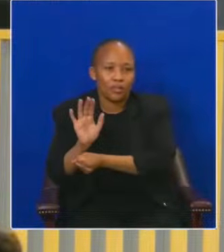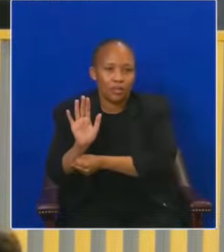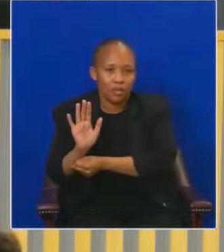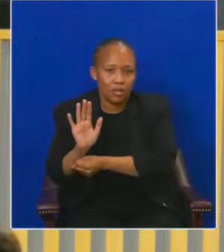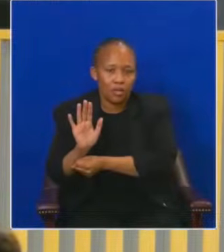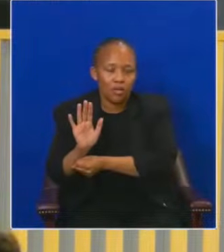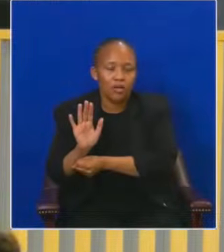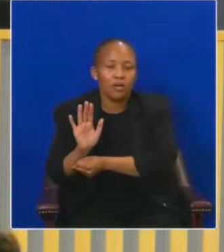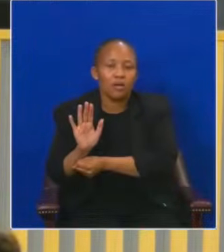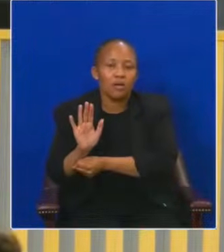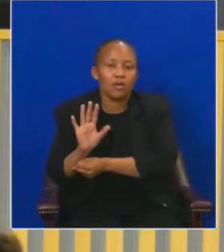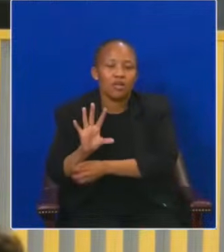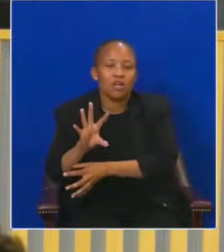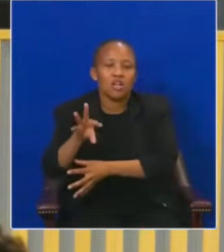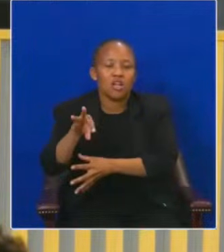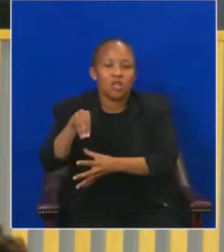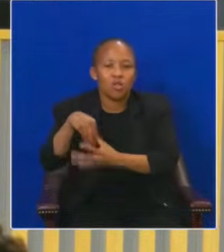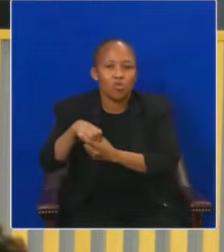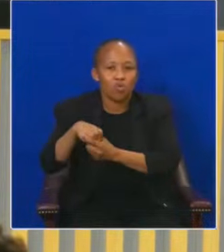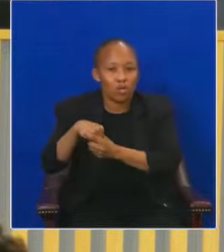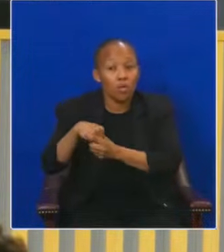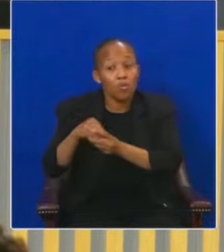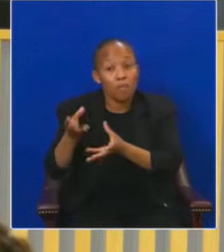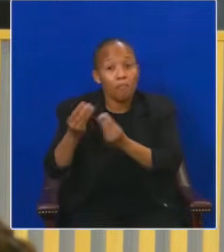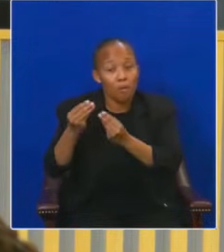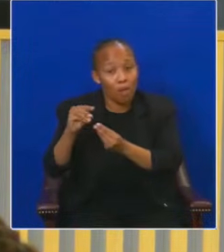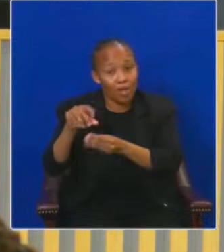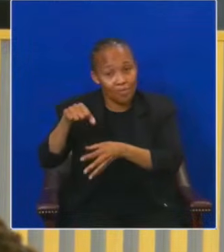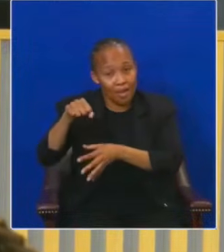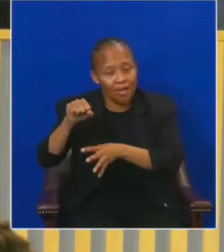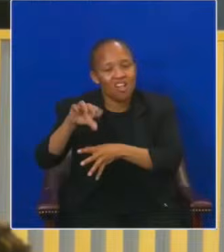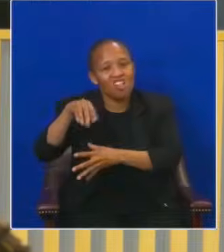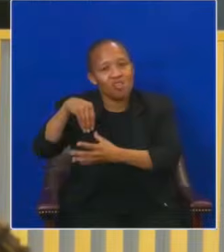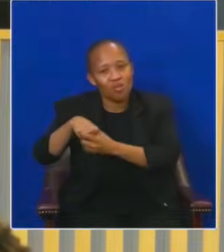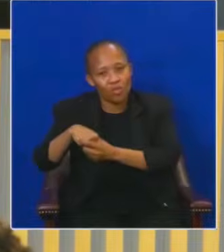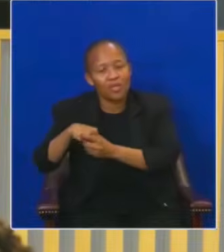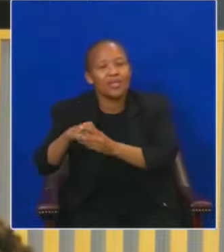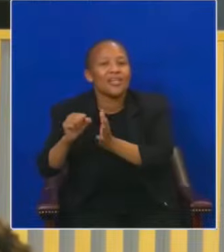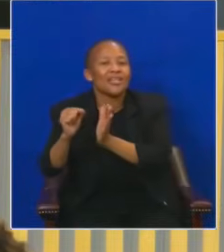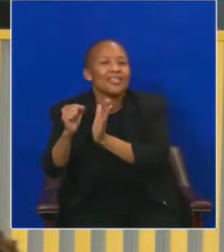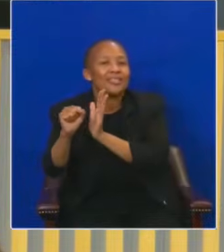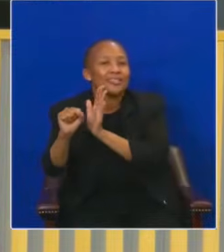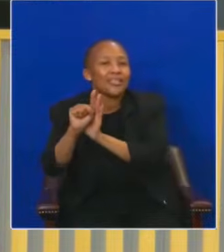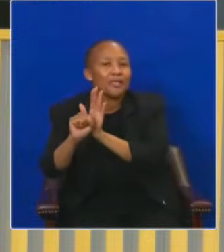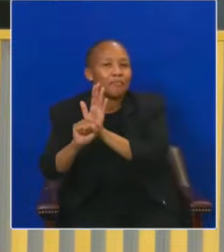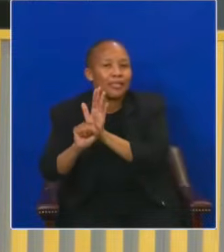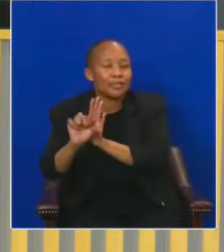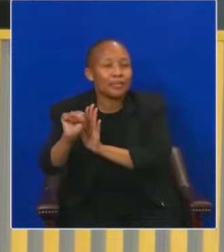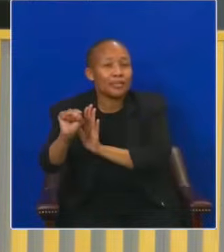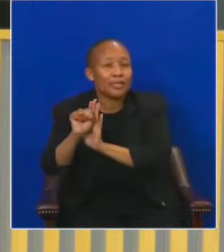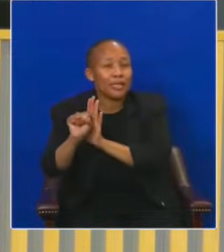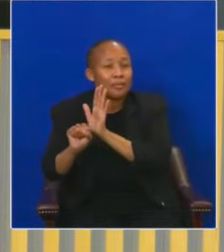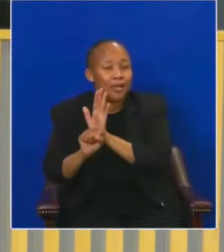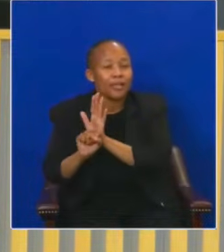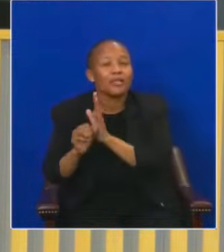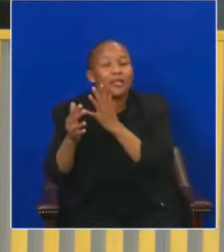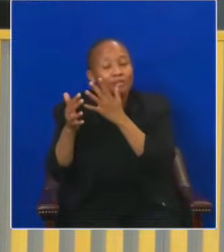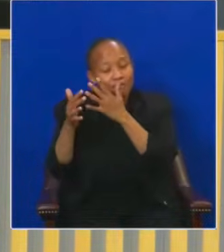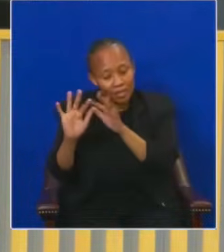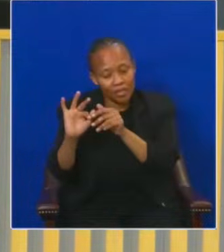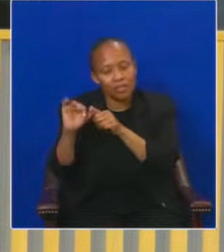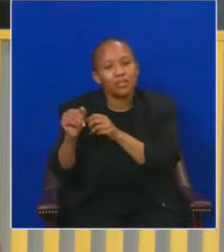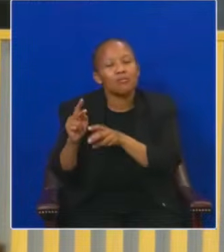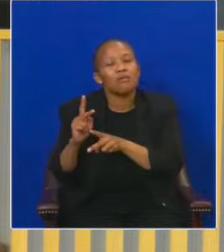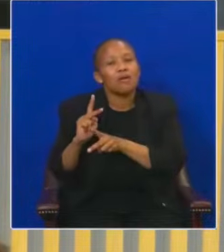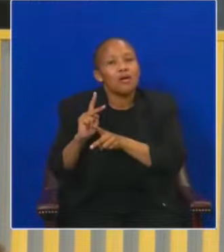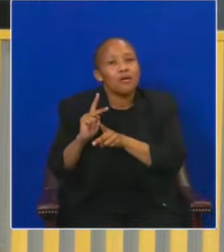a statement that was prepared in support of